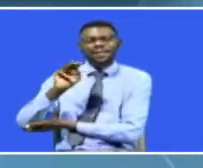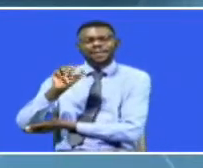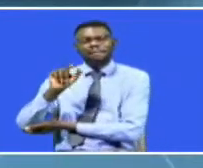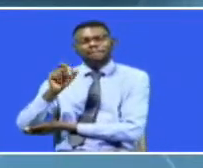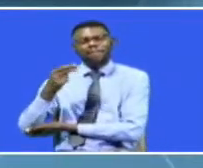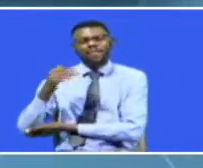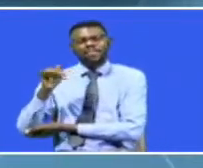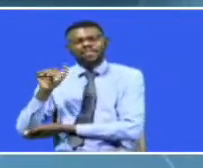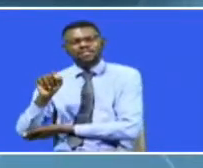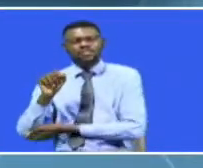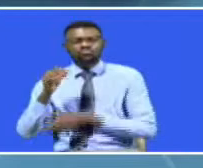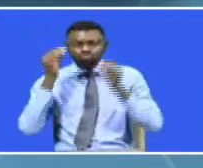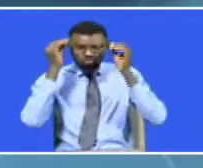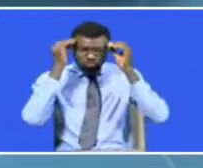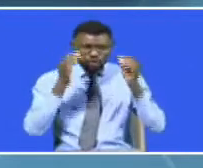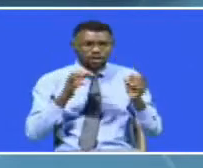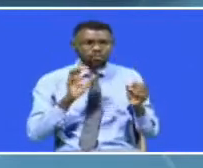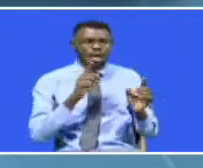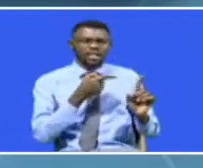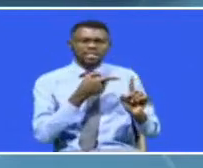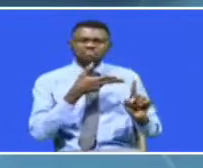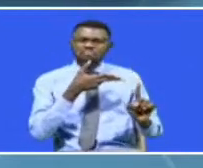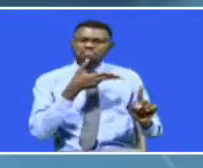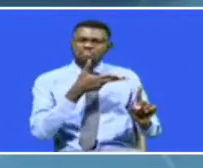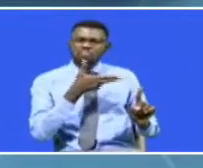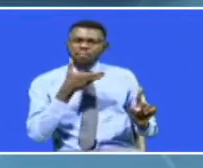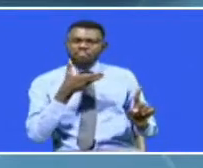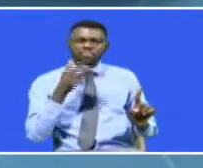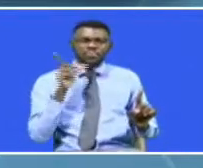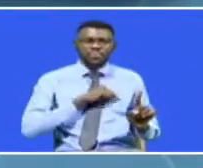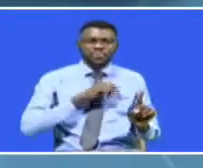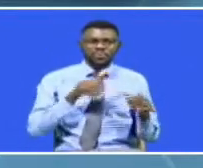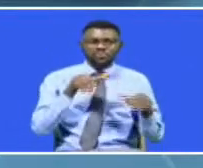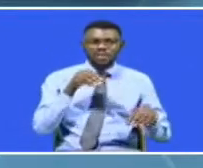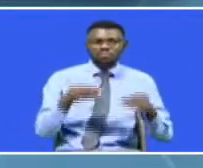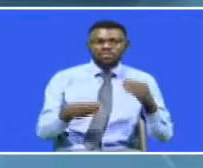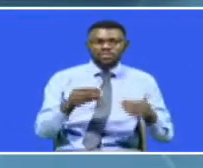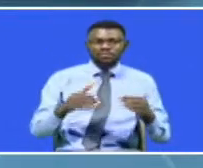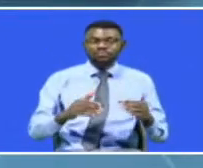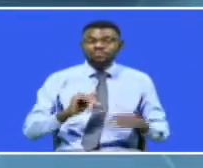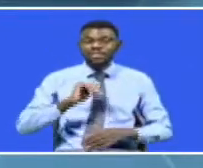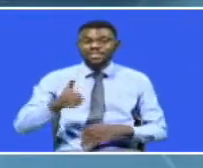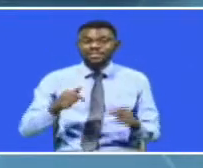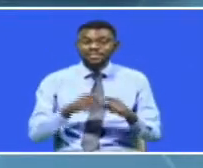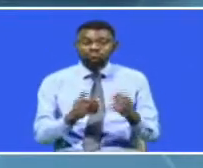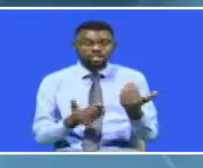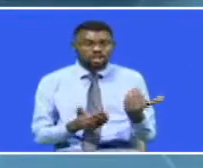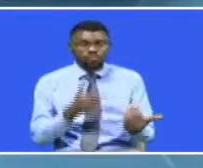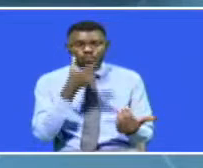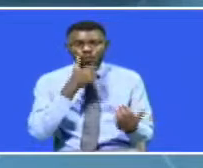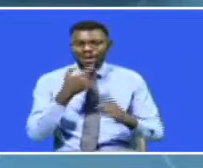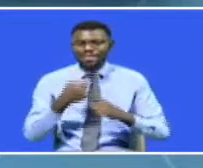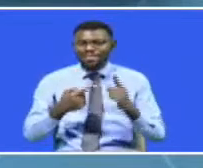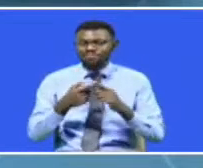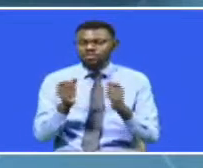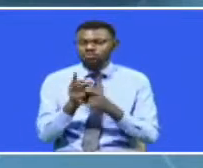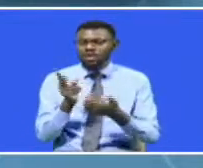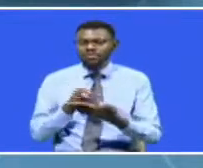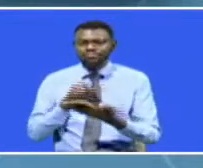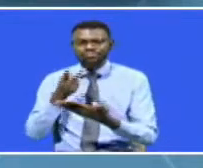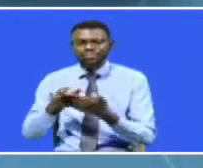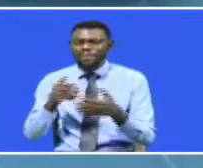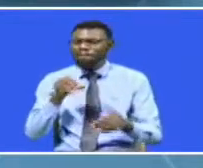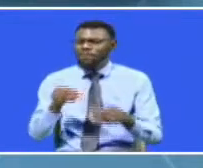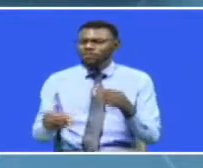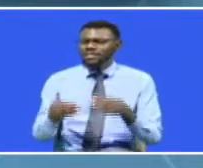dead during day 3 of the anti-protest held in Busia town. Another 12-year-old child has been admitted in Busia General Hospital